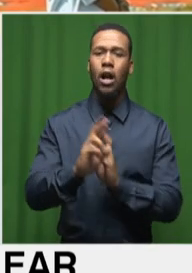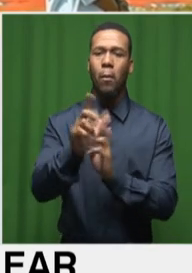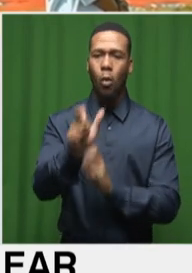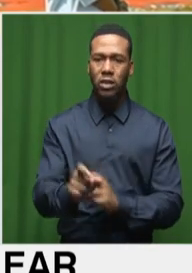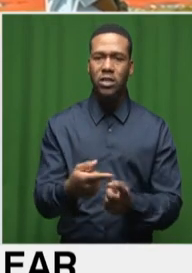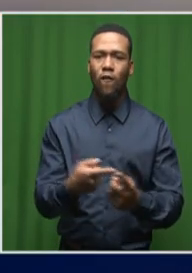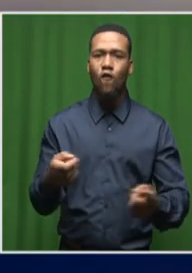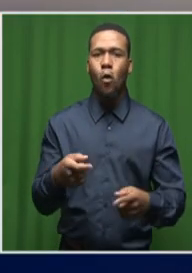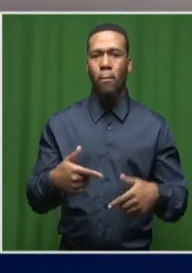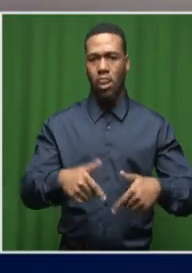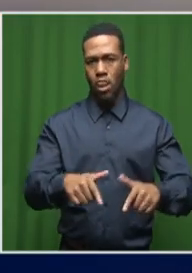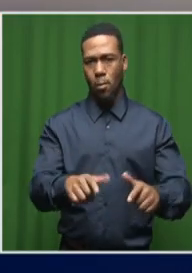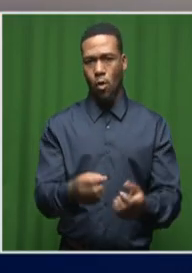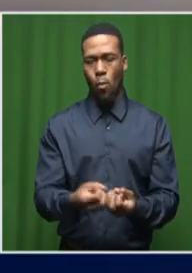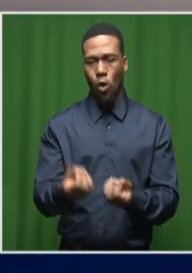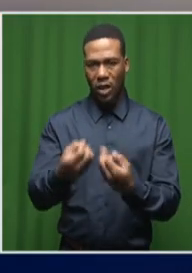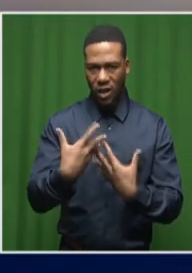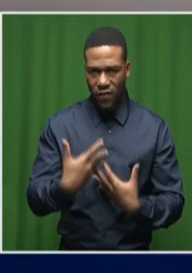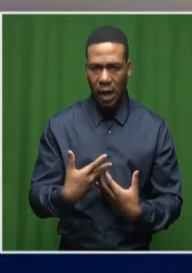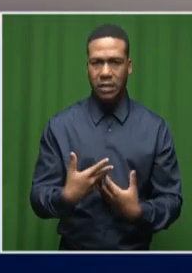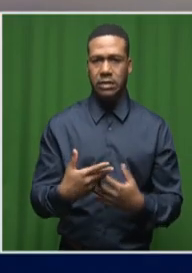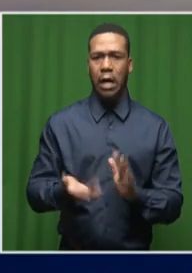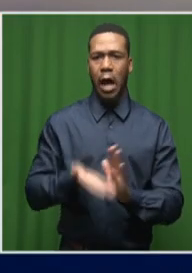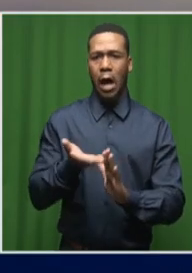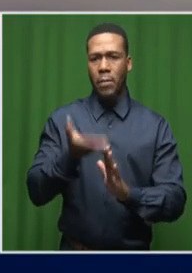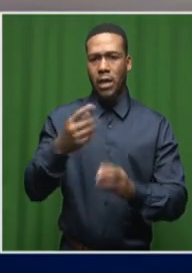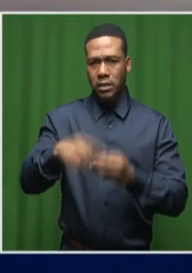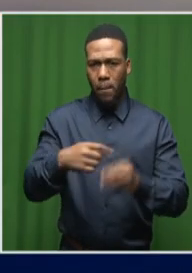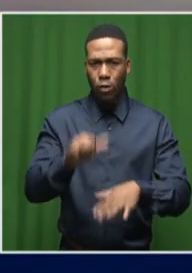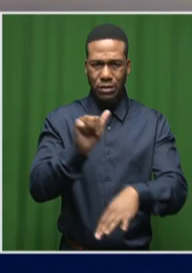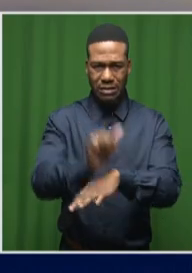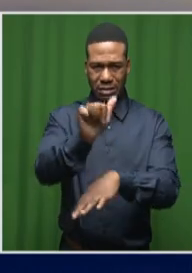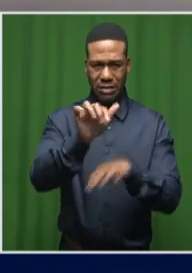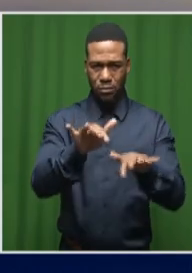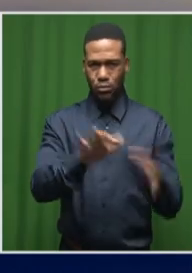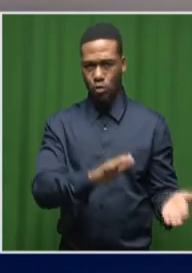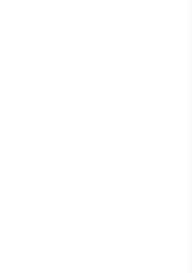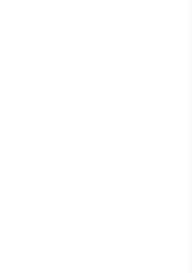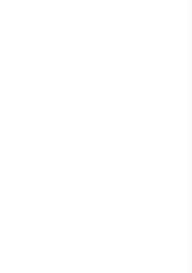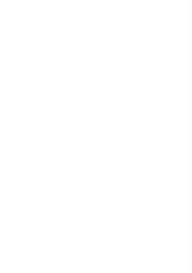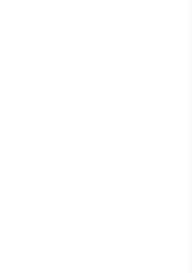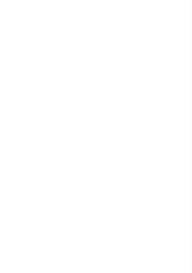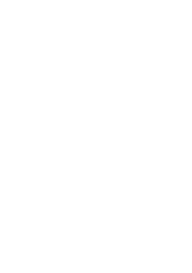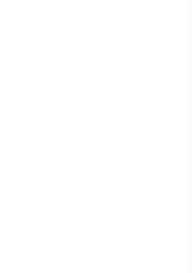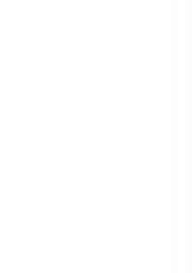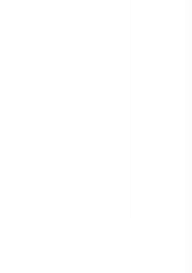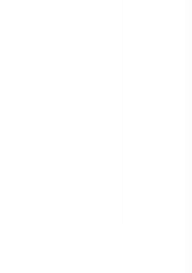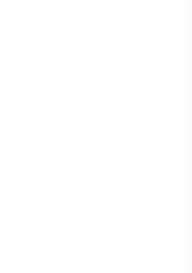Groblersdal, giving us an update on those 16 victims that died in that accident.